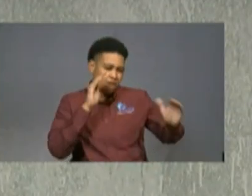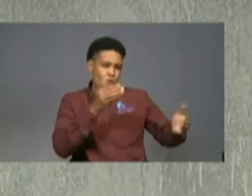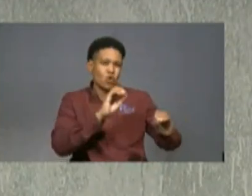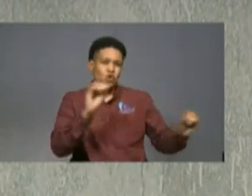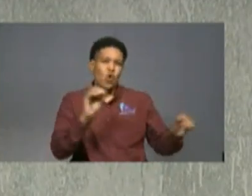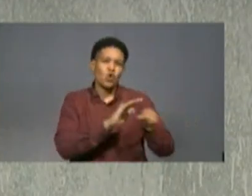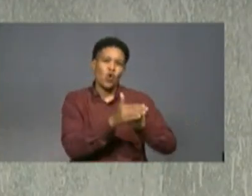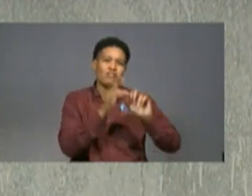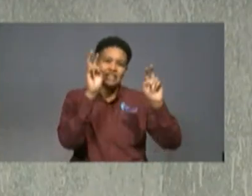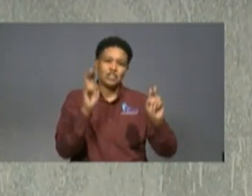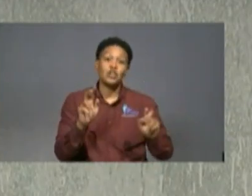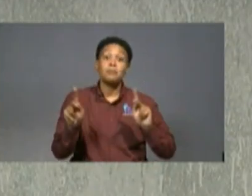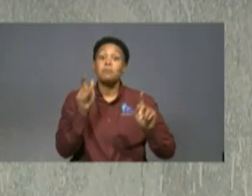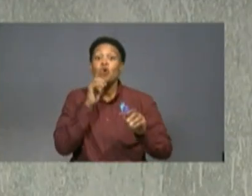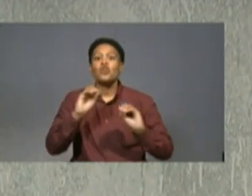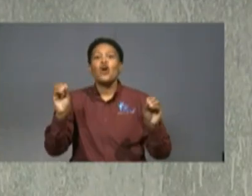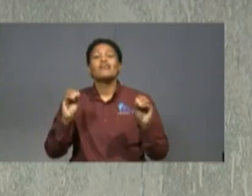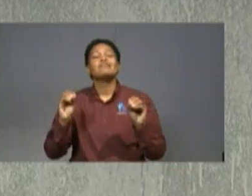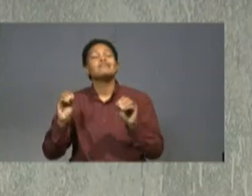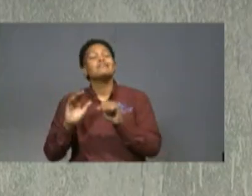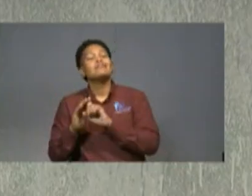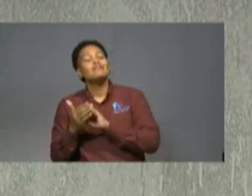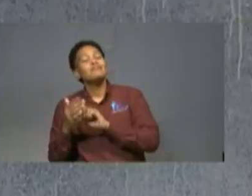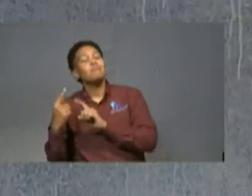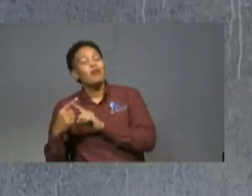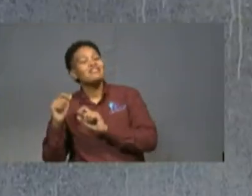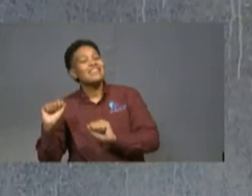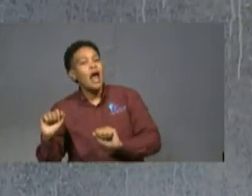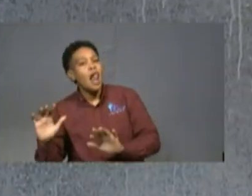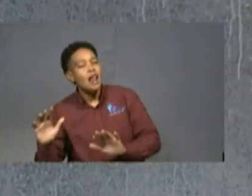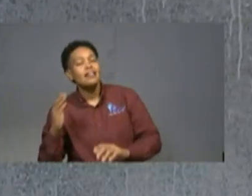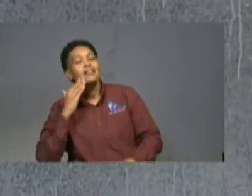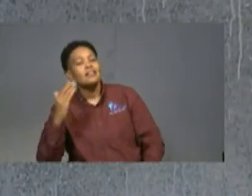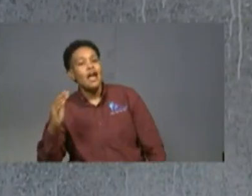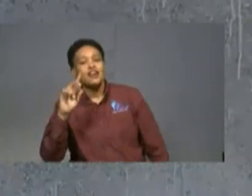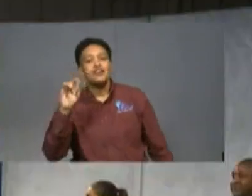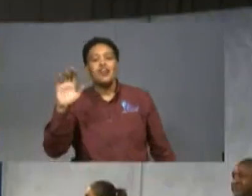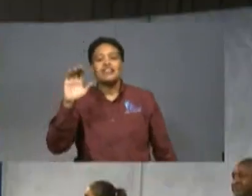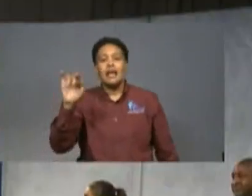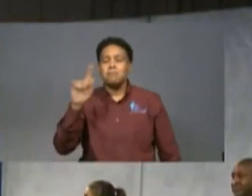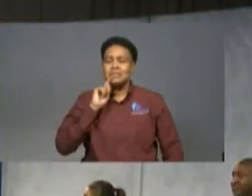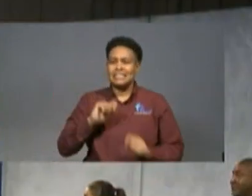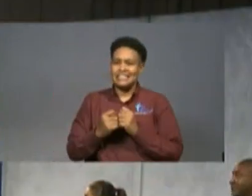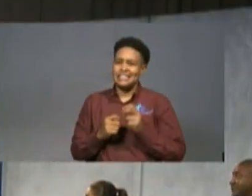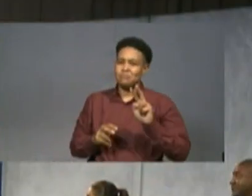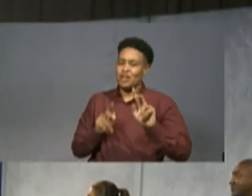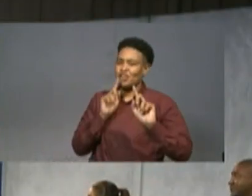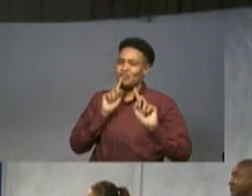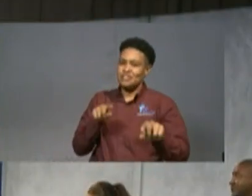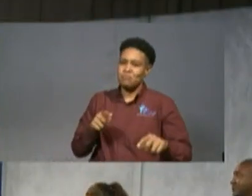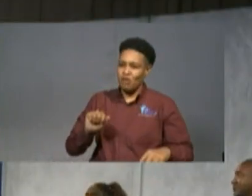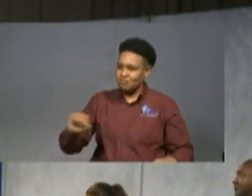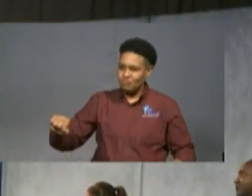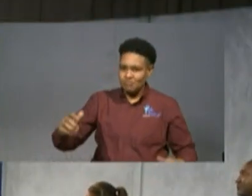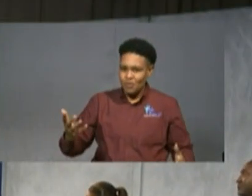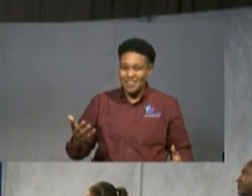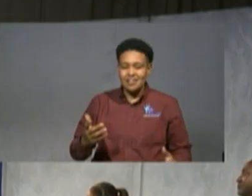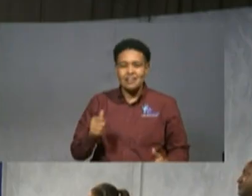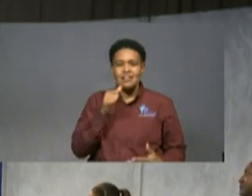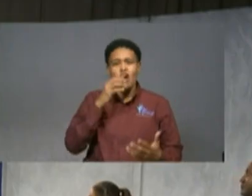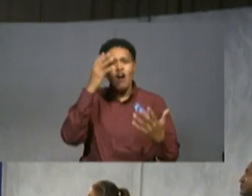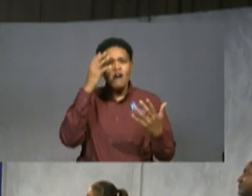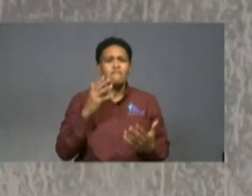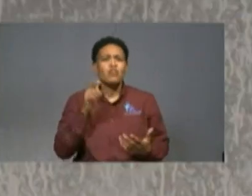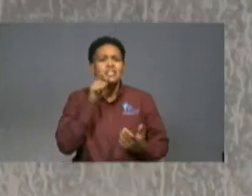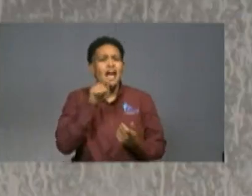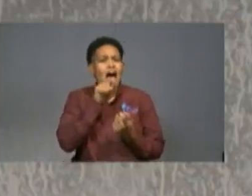persons that are not COVID positive thank you can so get much, treatment. Dr. Campbell. Team JLP, a rebuttal. Well, you know, the only unfortunate inaccuracy that took place